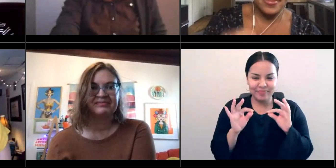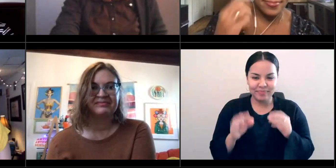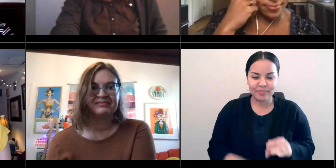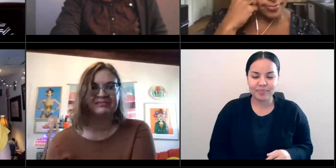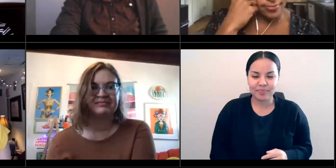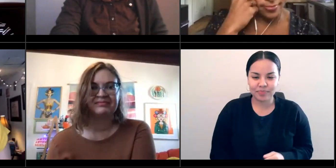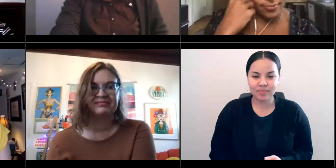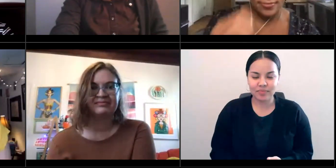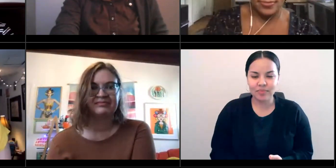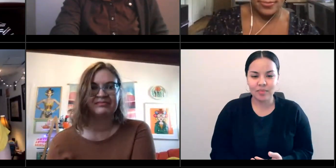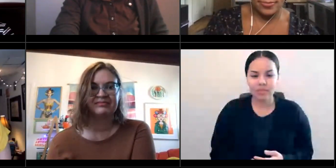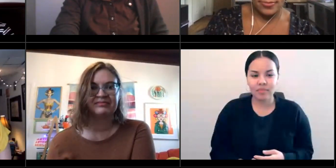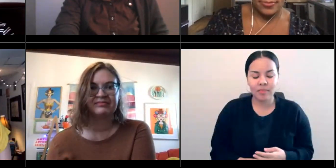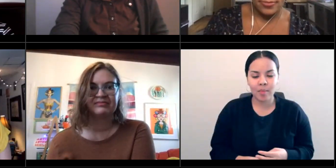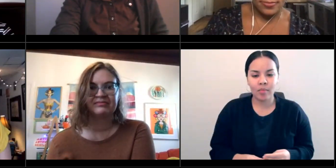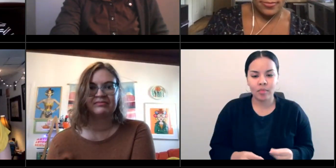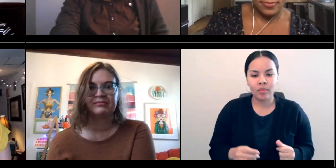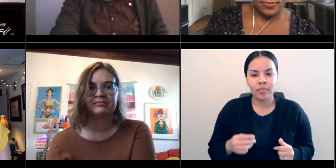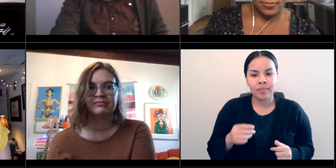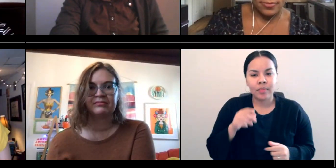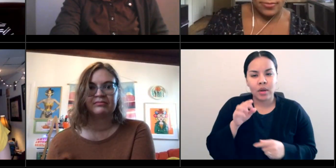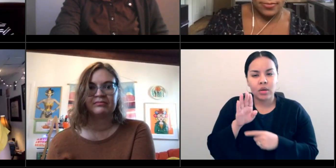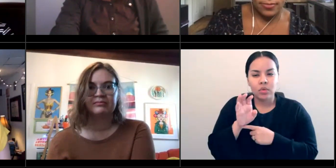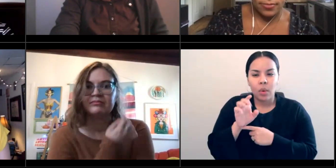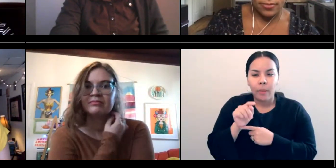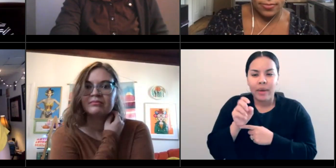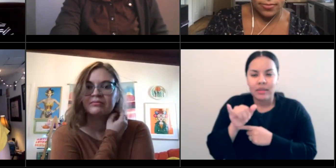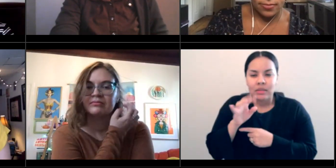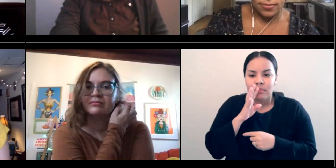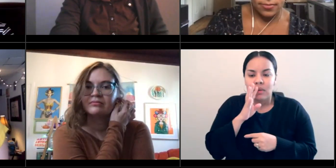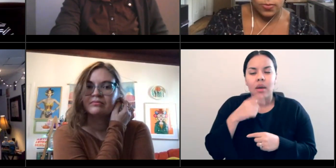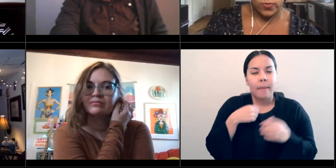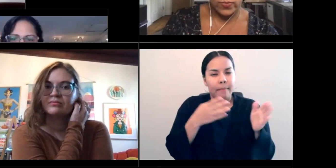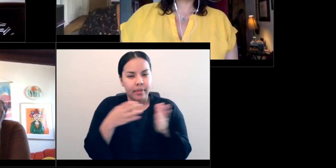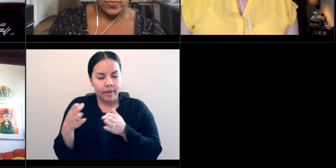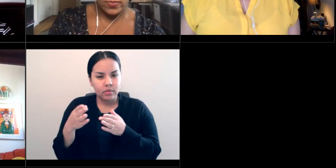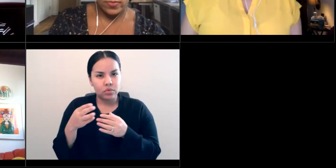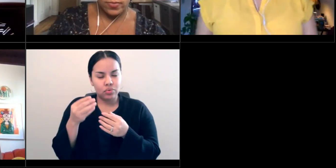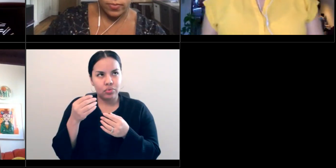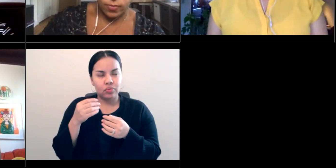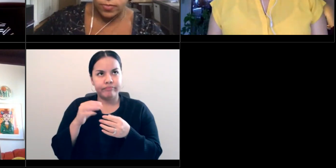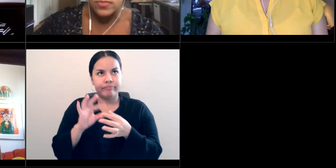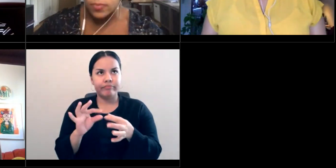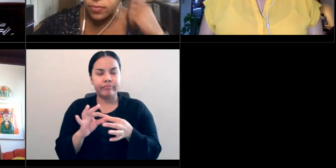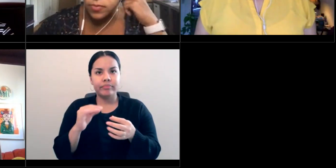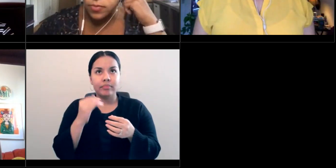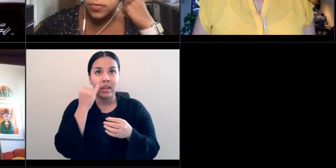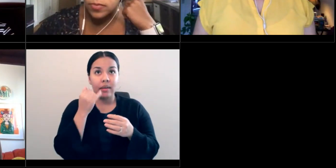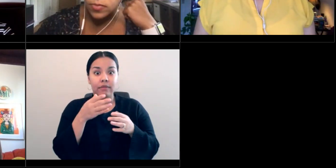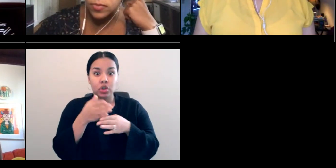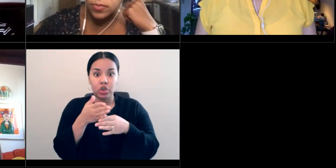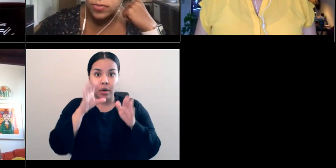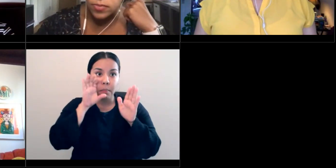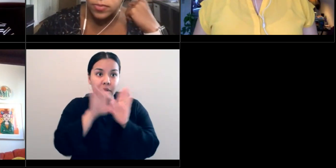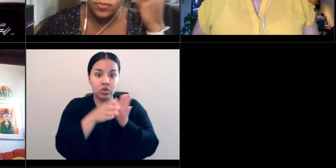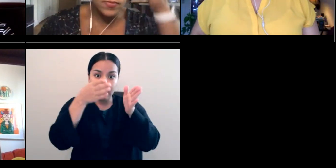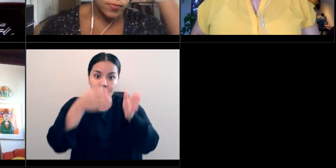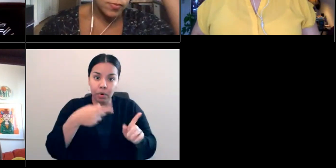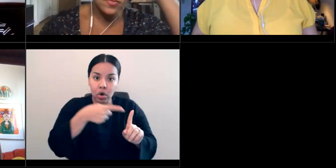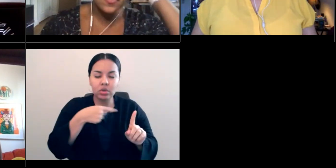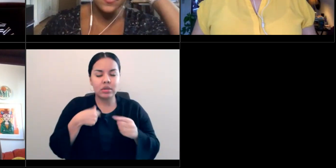say, when it comes to sharing pictures of people, I try not to. So like when I'm tweeting a live talk, I try to just